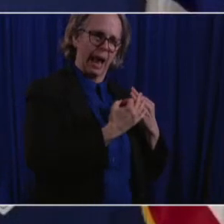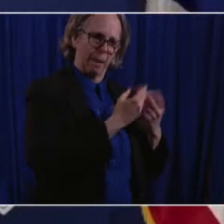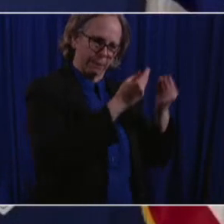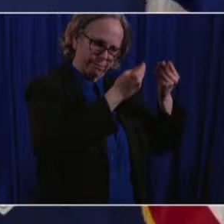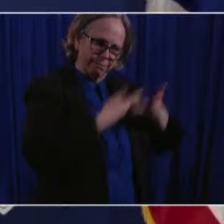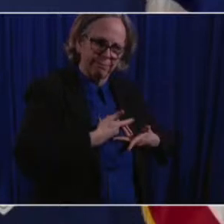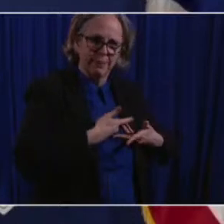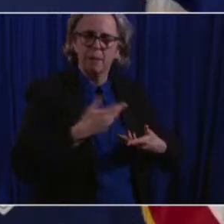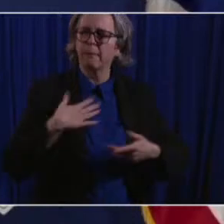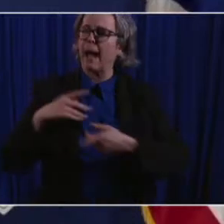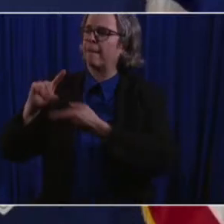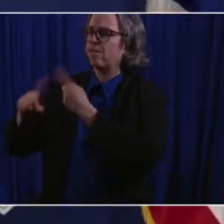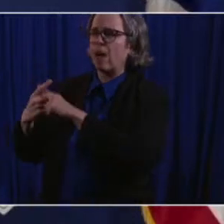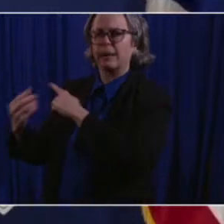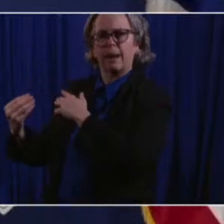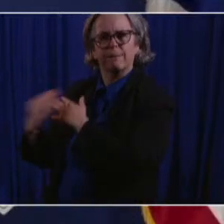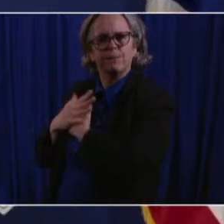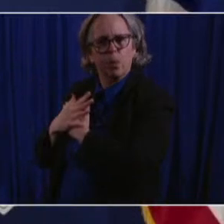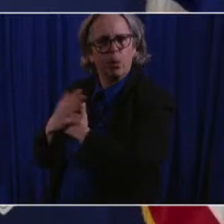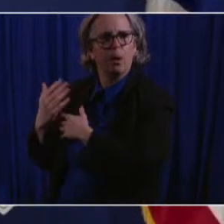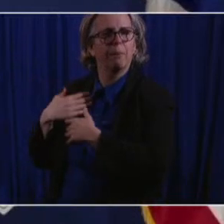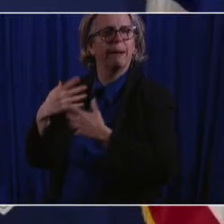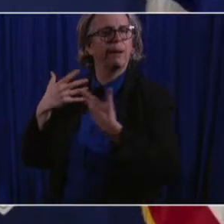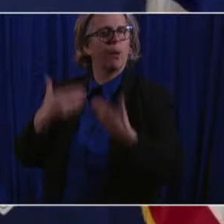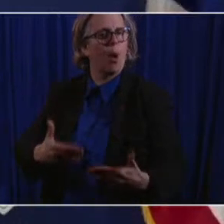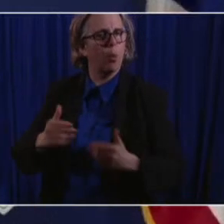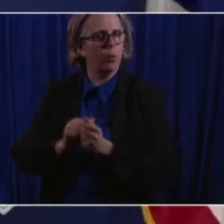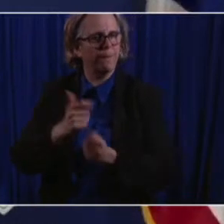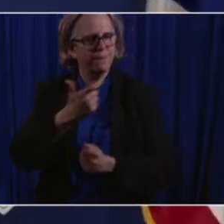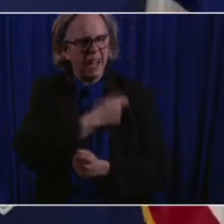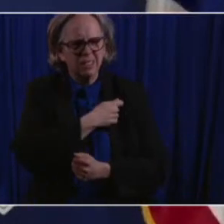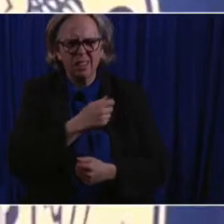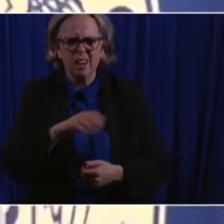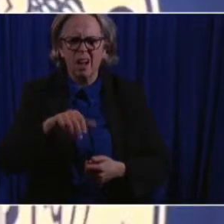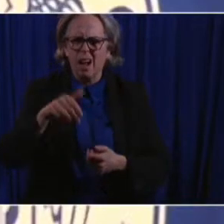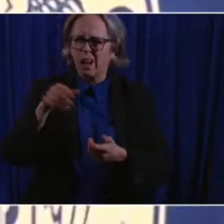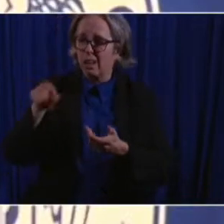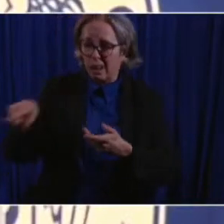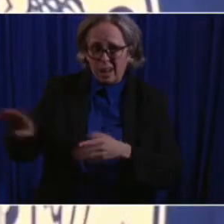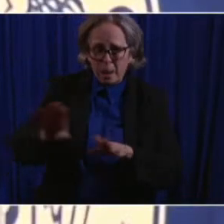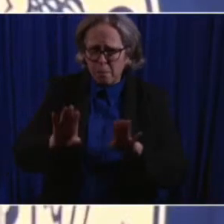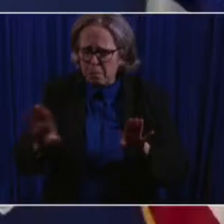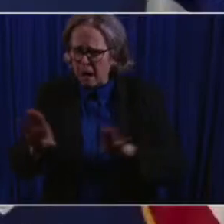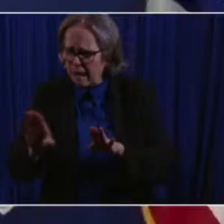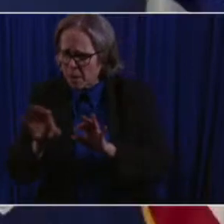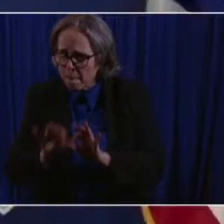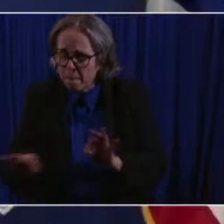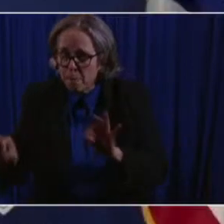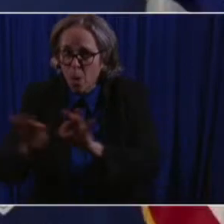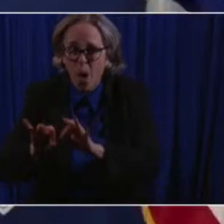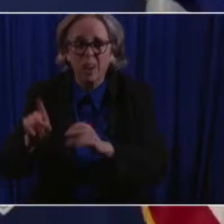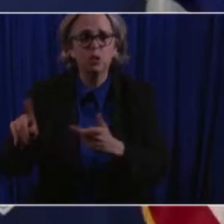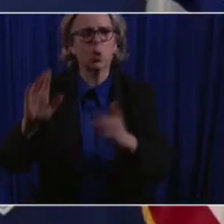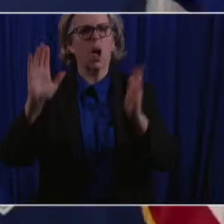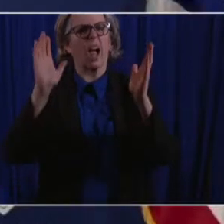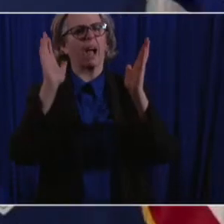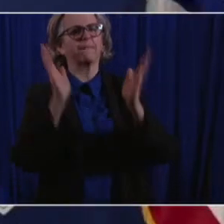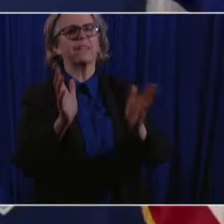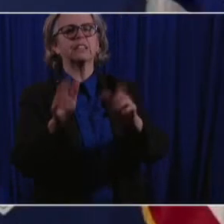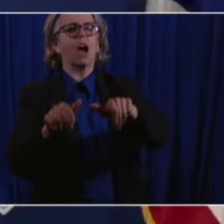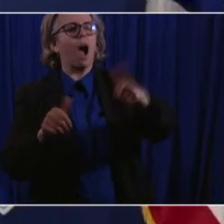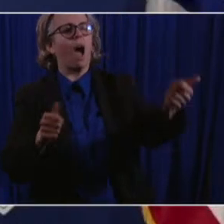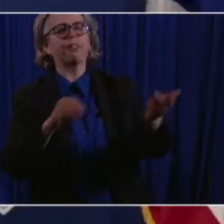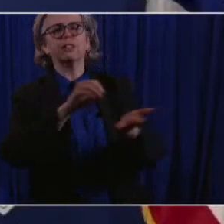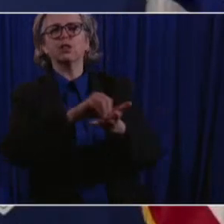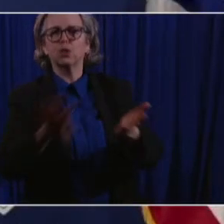others are doing on the campus at UT is very important, so thank you. Thank you so much. Keep that up, and we appreciate you